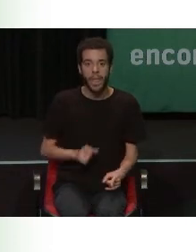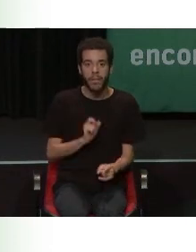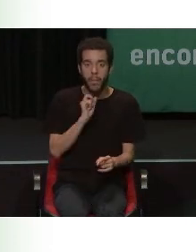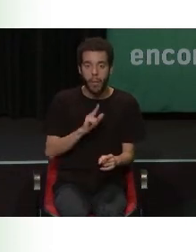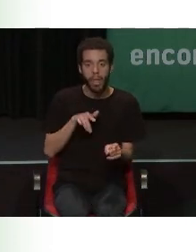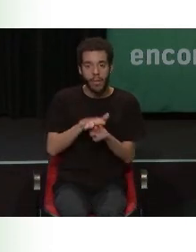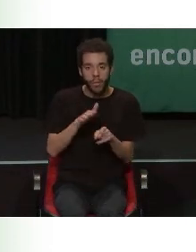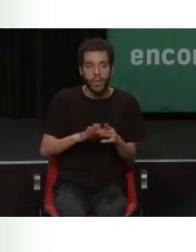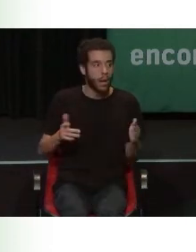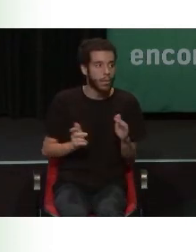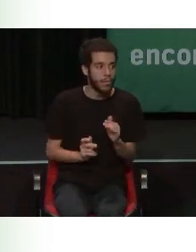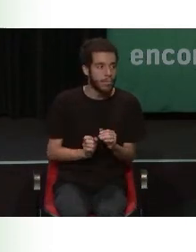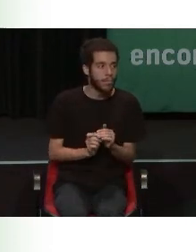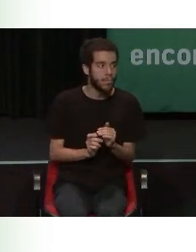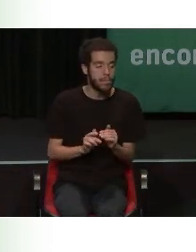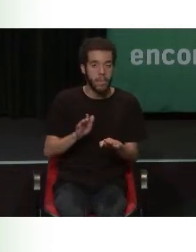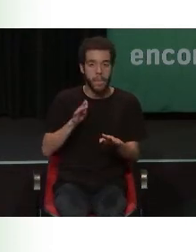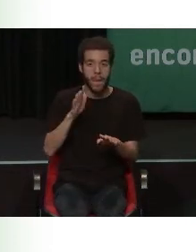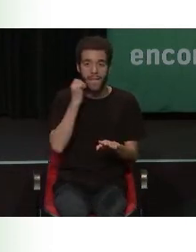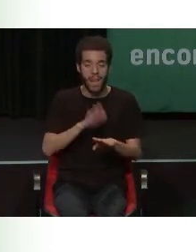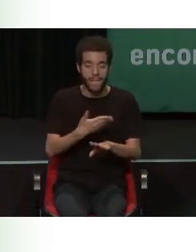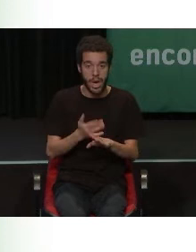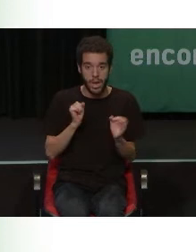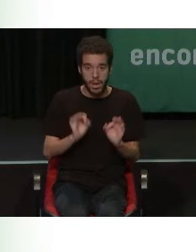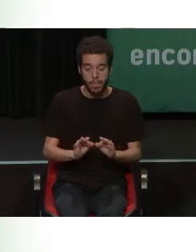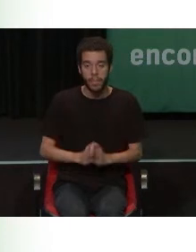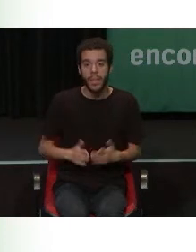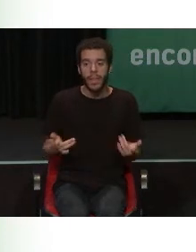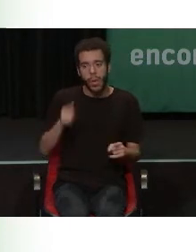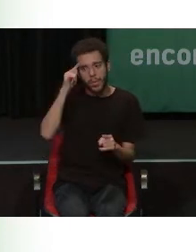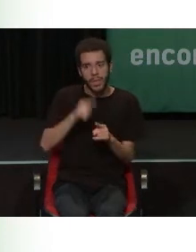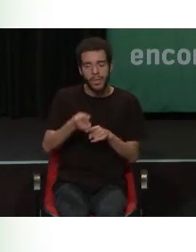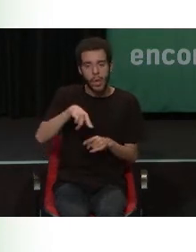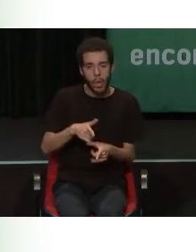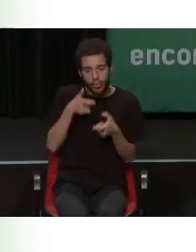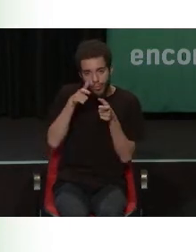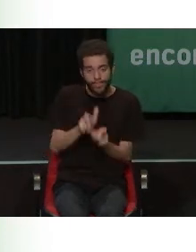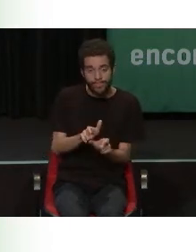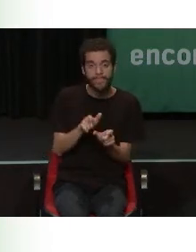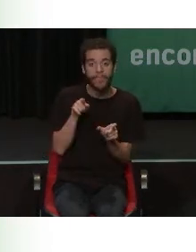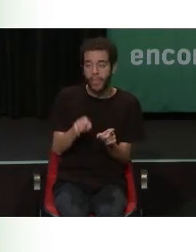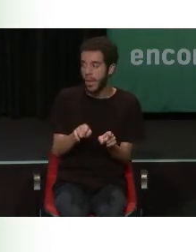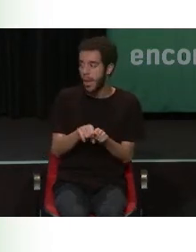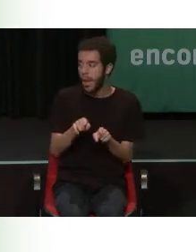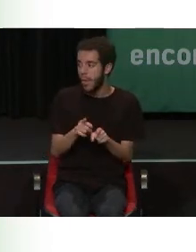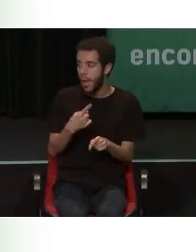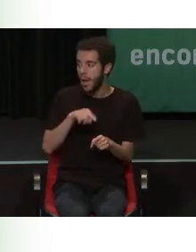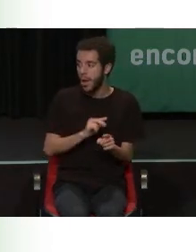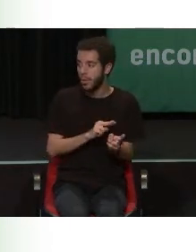speak? So to try and understand this, we generated a conditional mutant IL-7